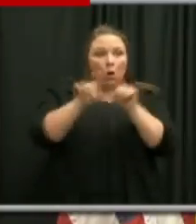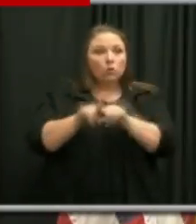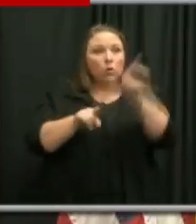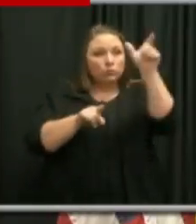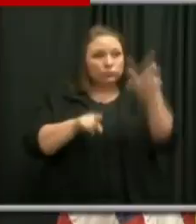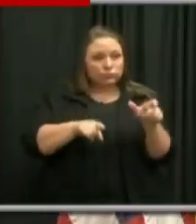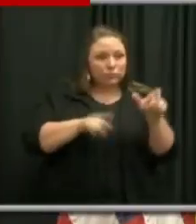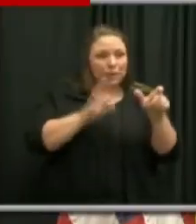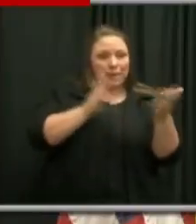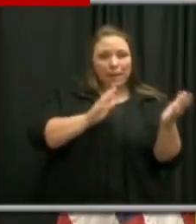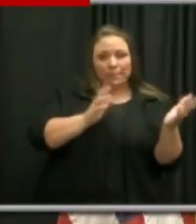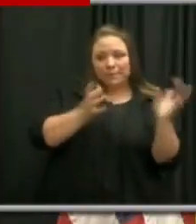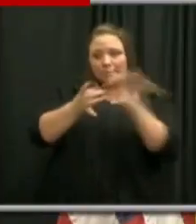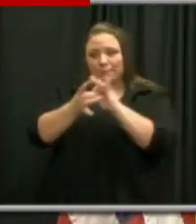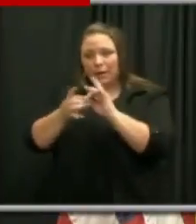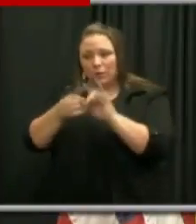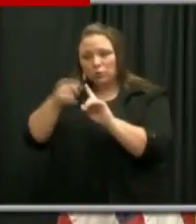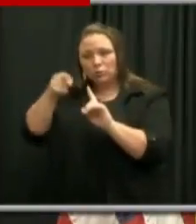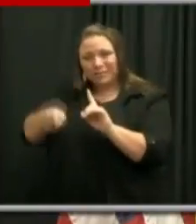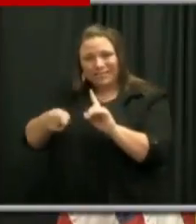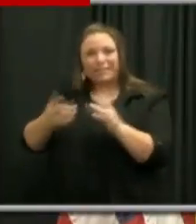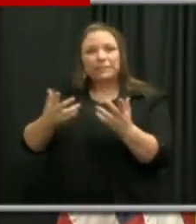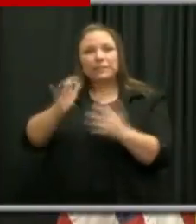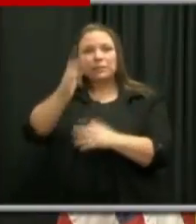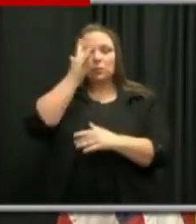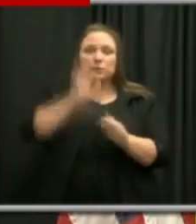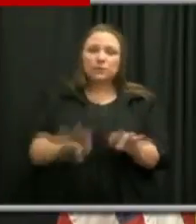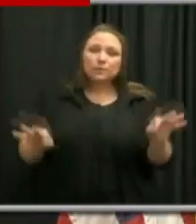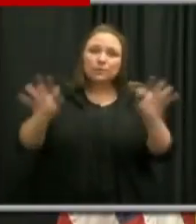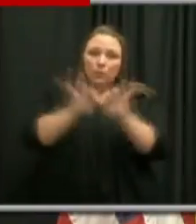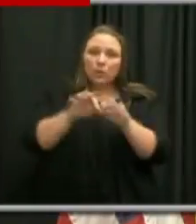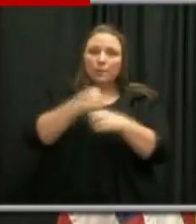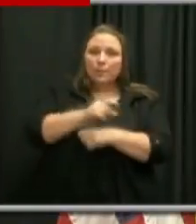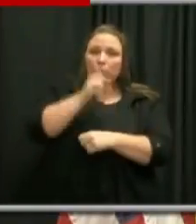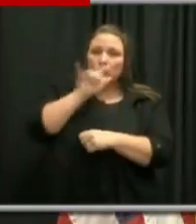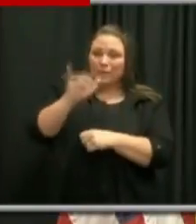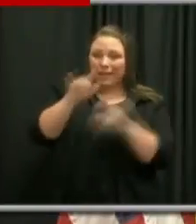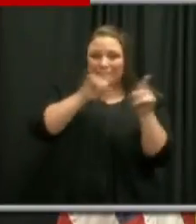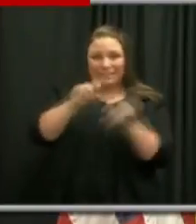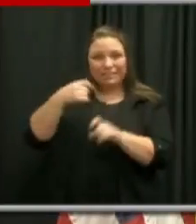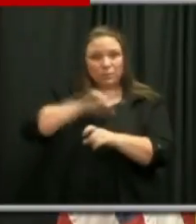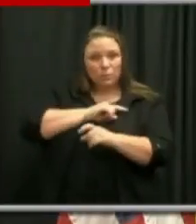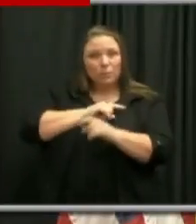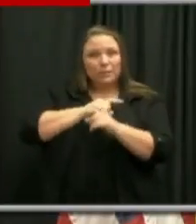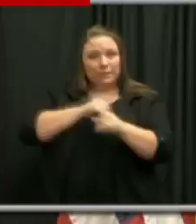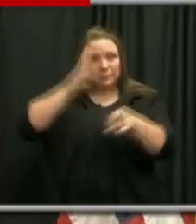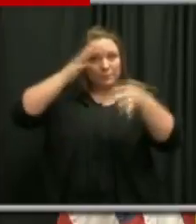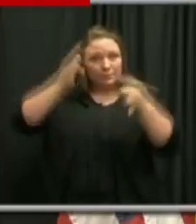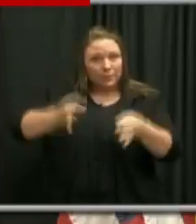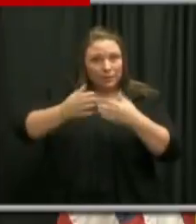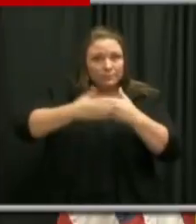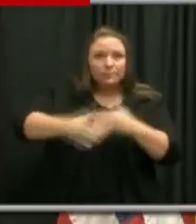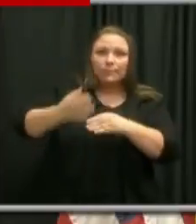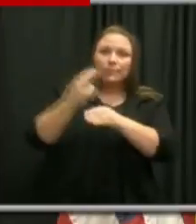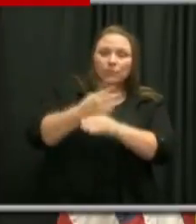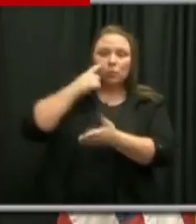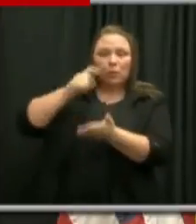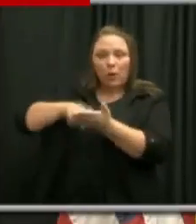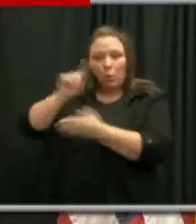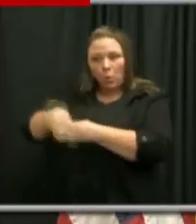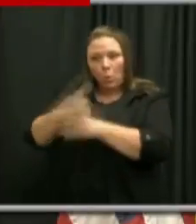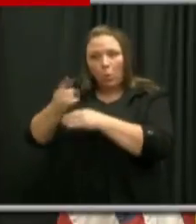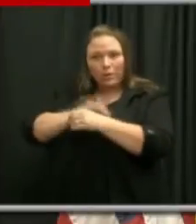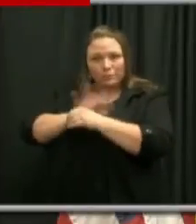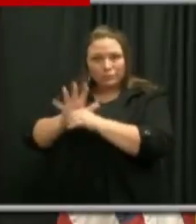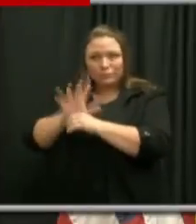family could bind to COVID-19. That's why we have to make sure the antibody tests we're using recognize COVID-19